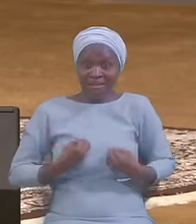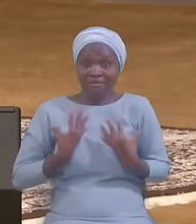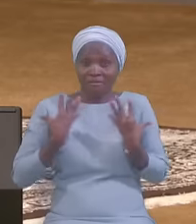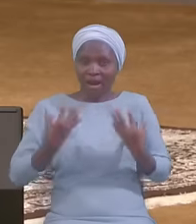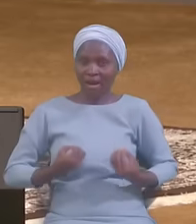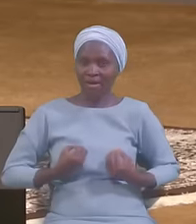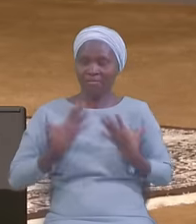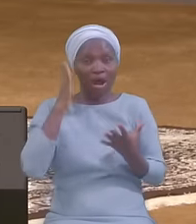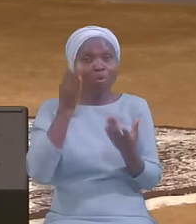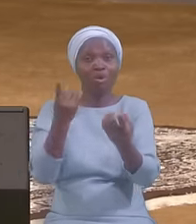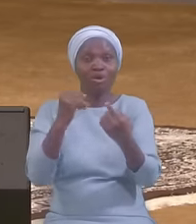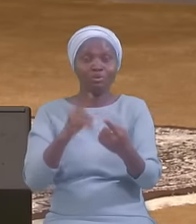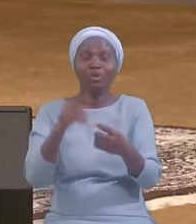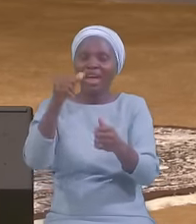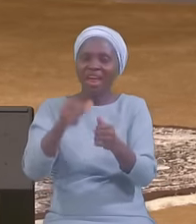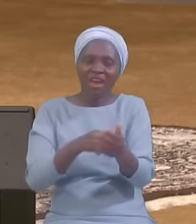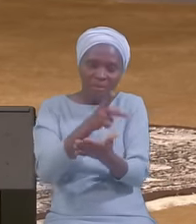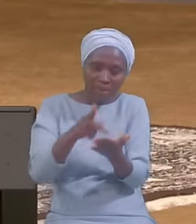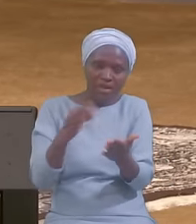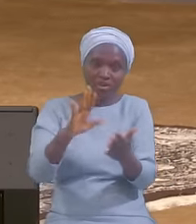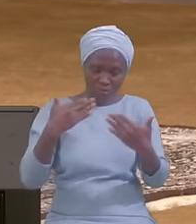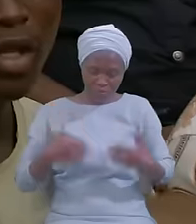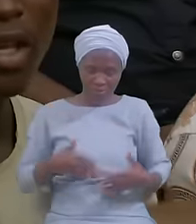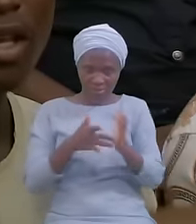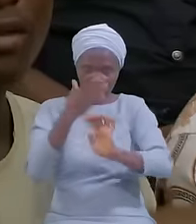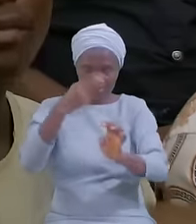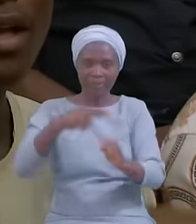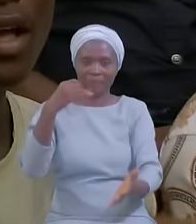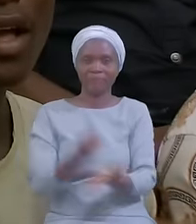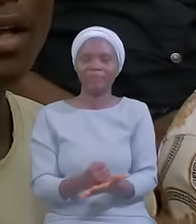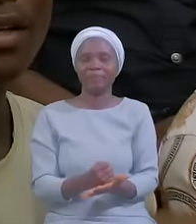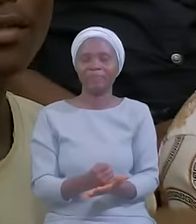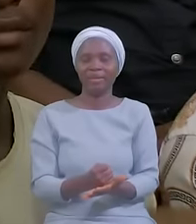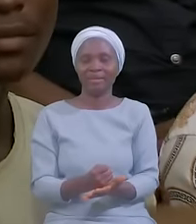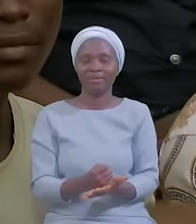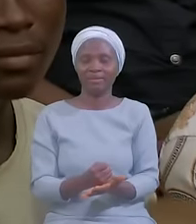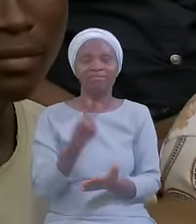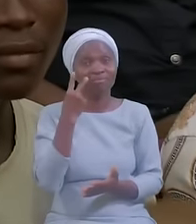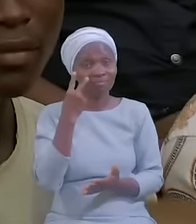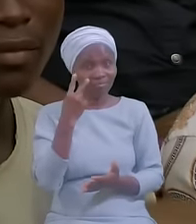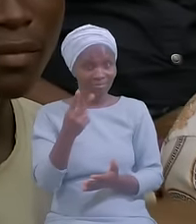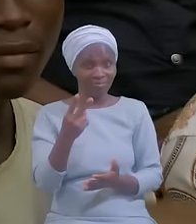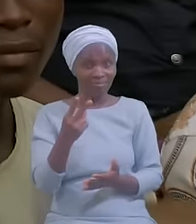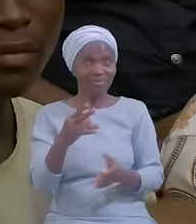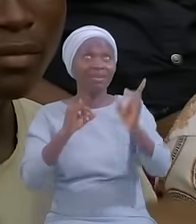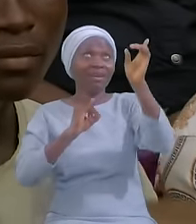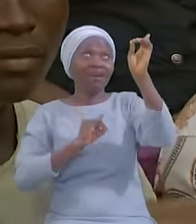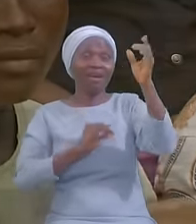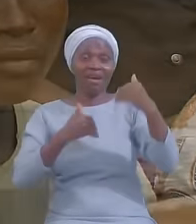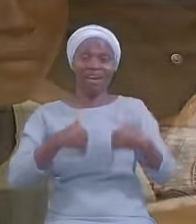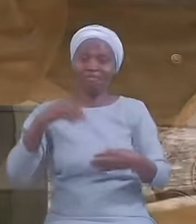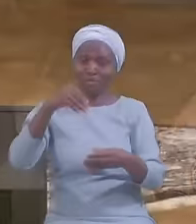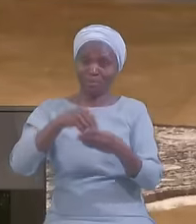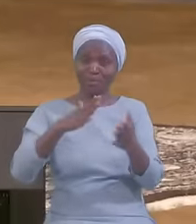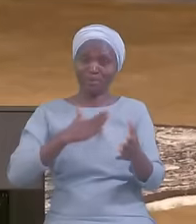every part of your being in Jesus' name. Behold, I have put